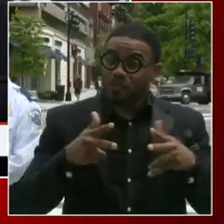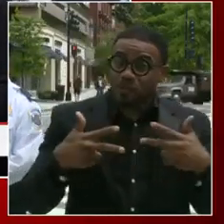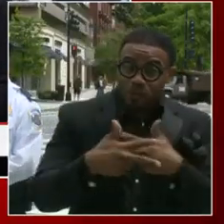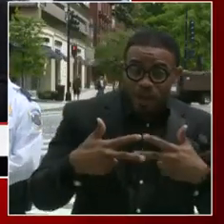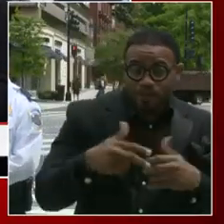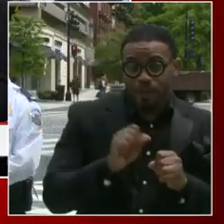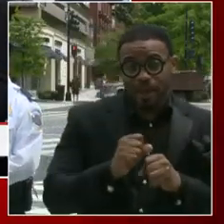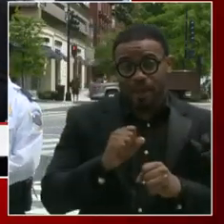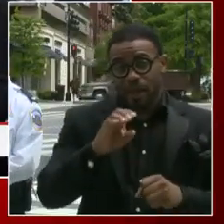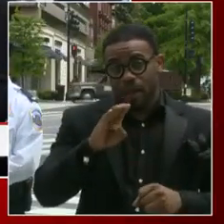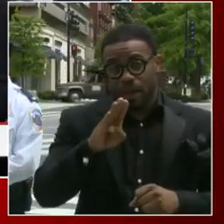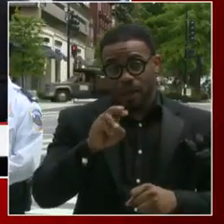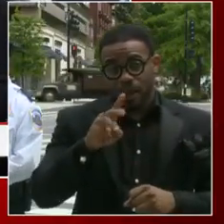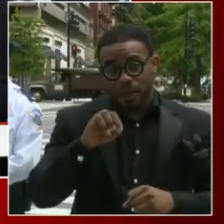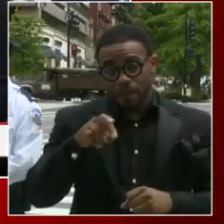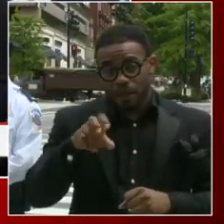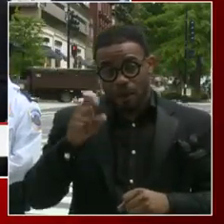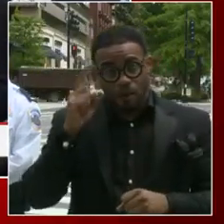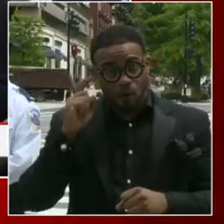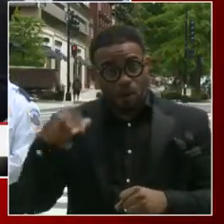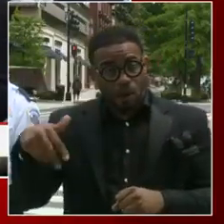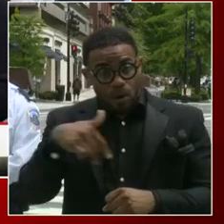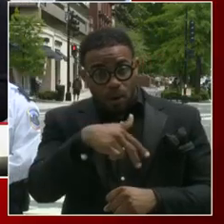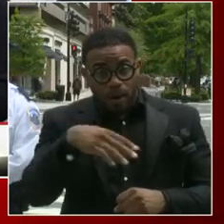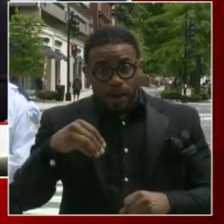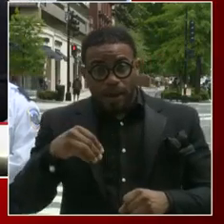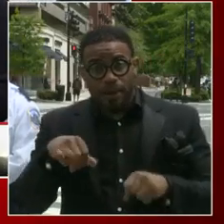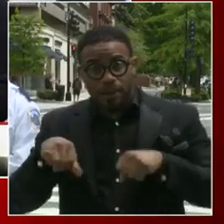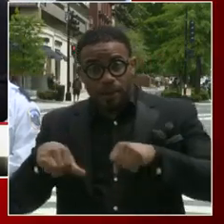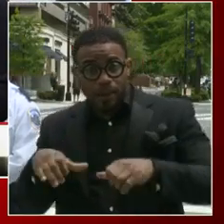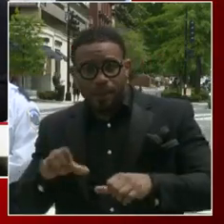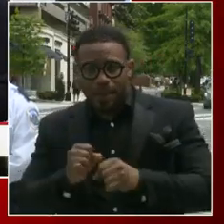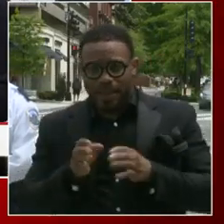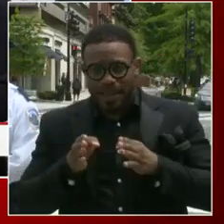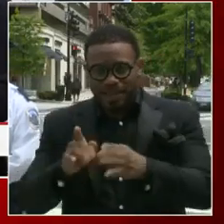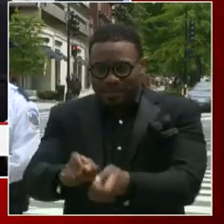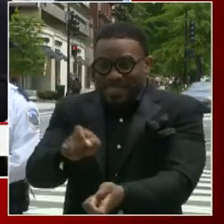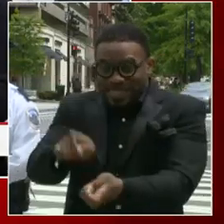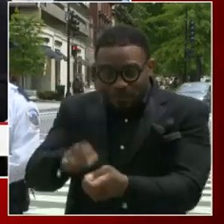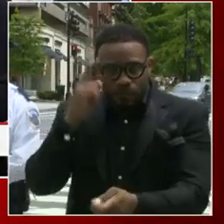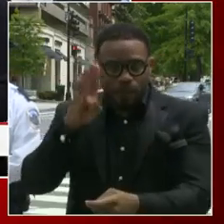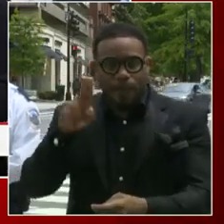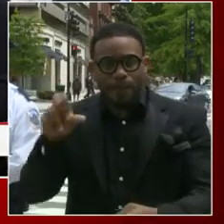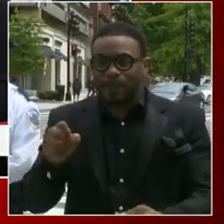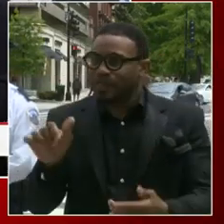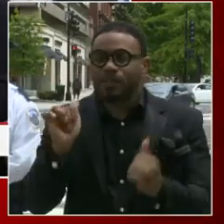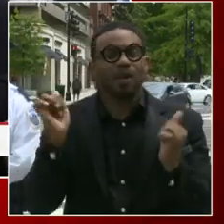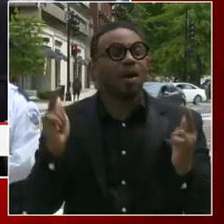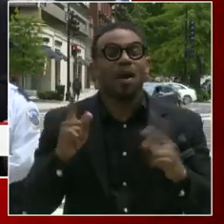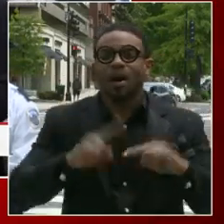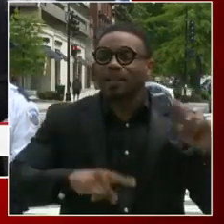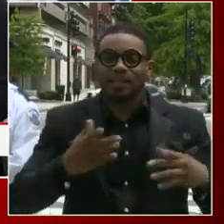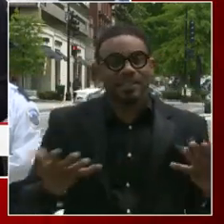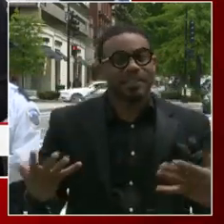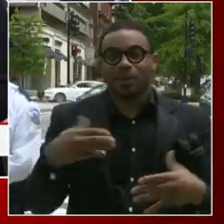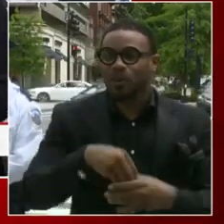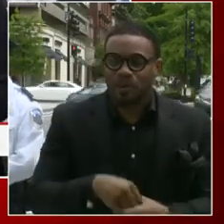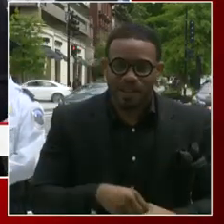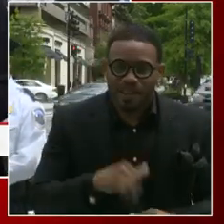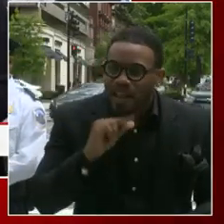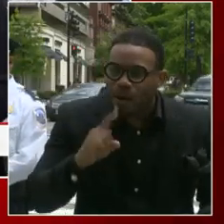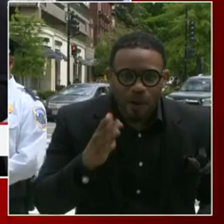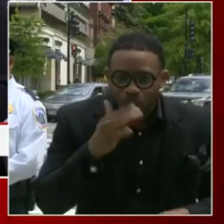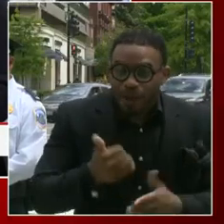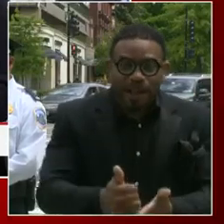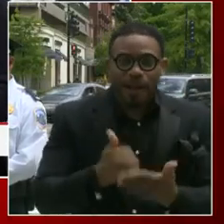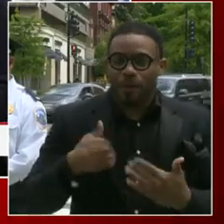making buffers for pedestrians and bicycles, or making lanes exclusively for buses. Those are all of the things that are not only